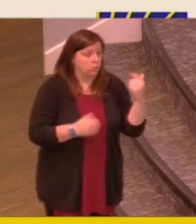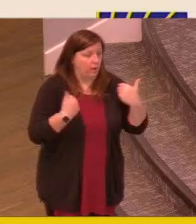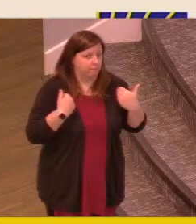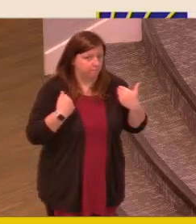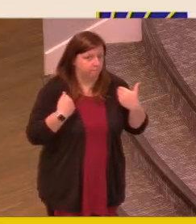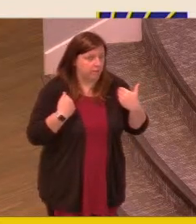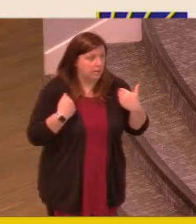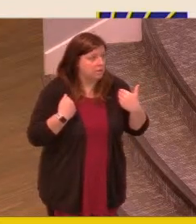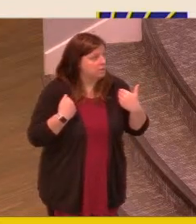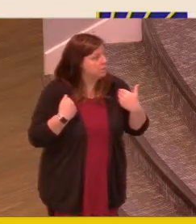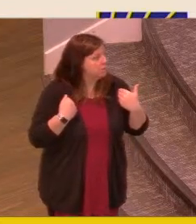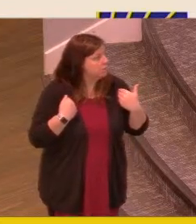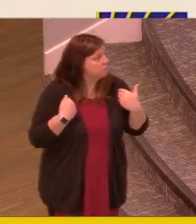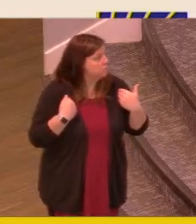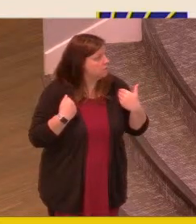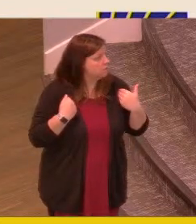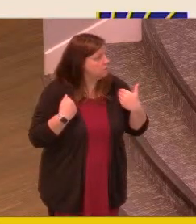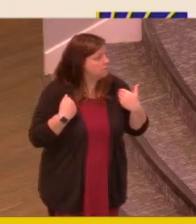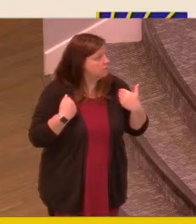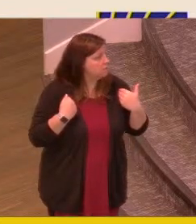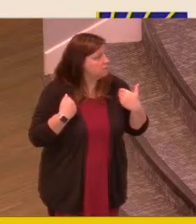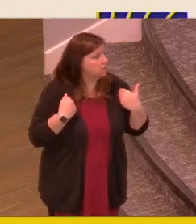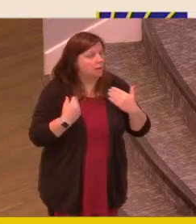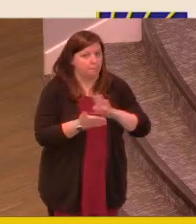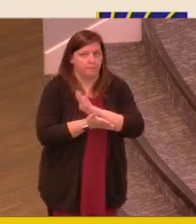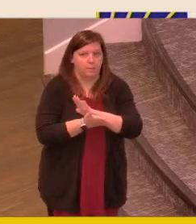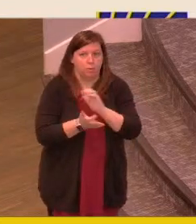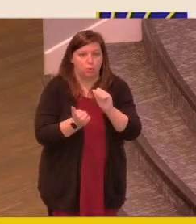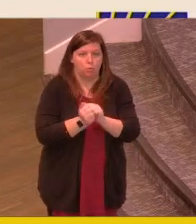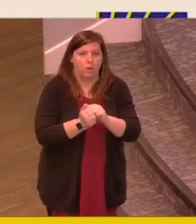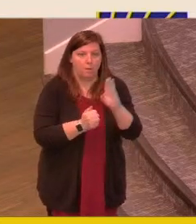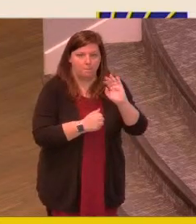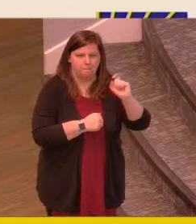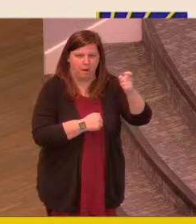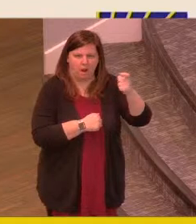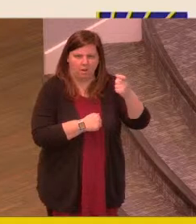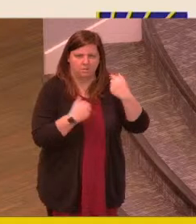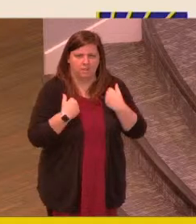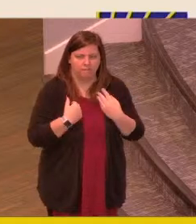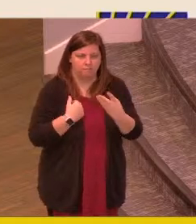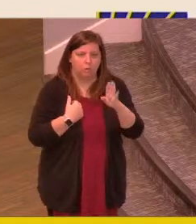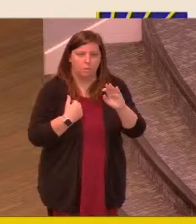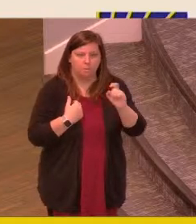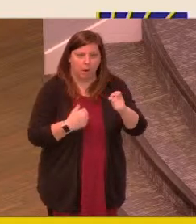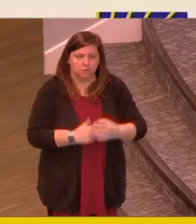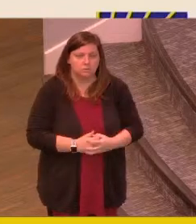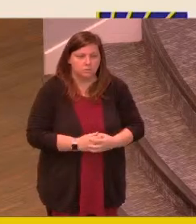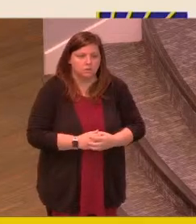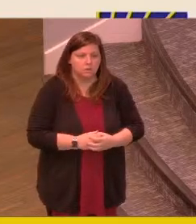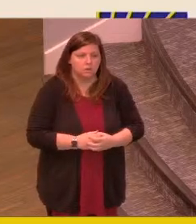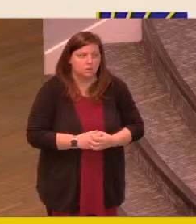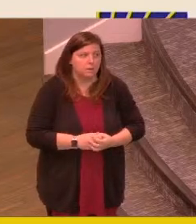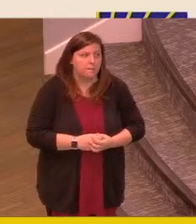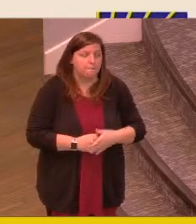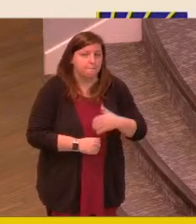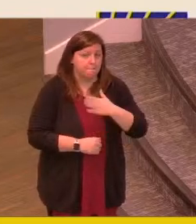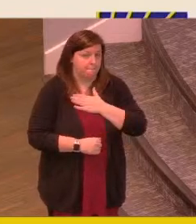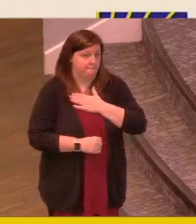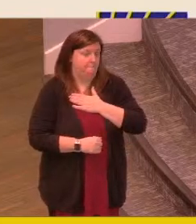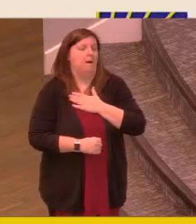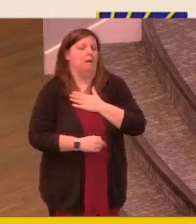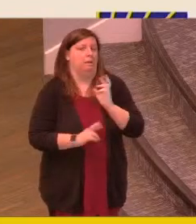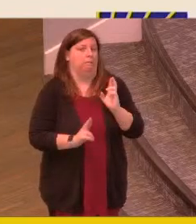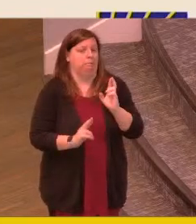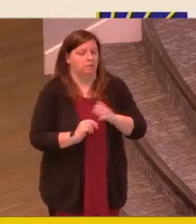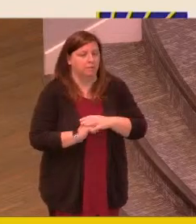a box sheet. There's 4 boxes. And I was hoping that you would all be willing to